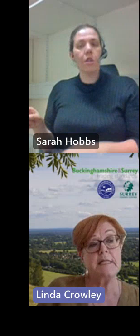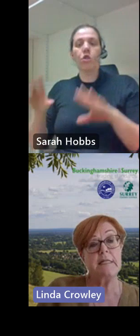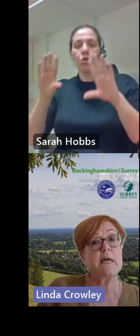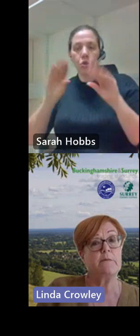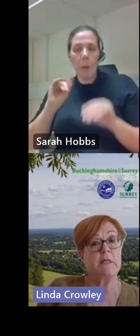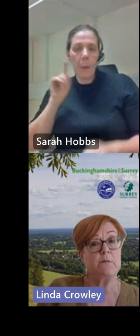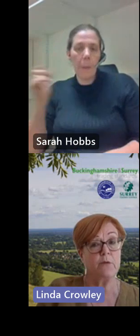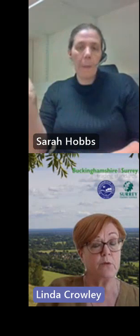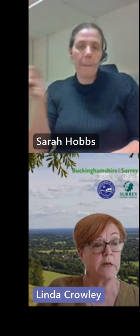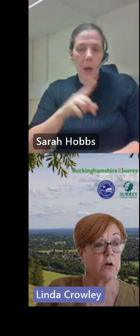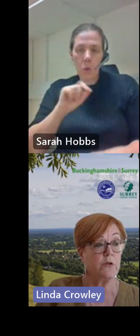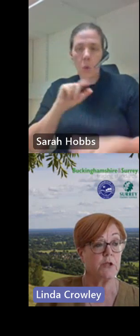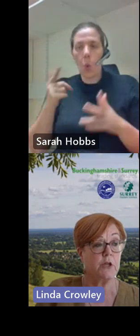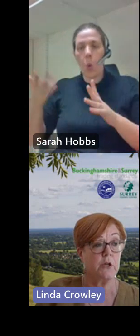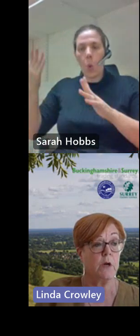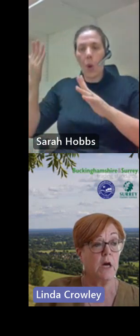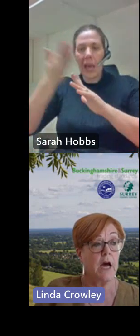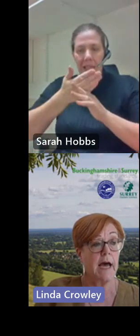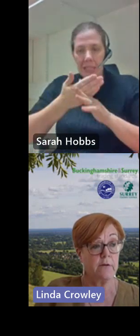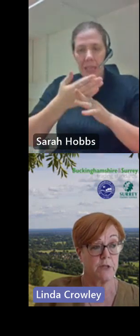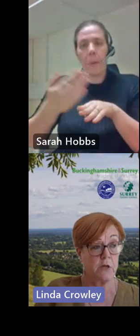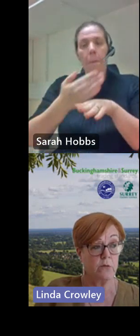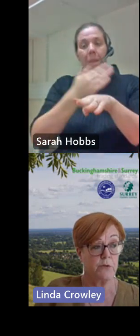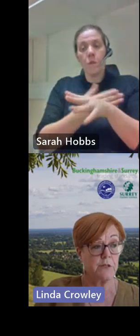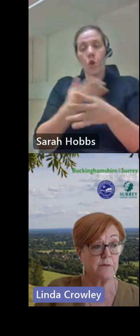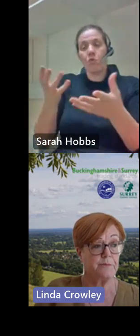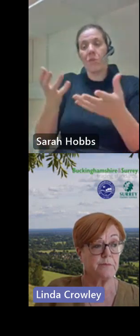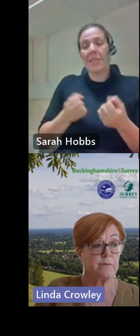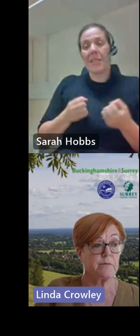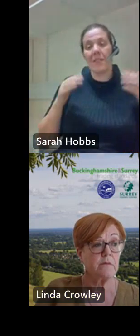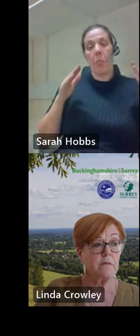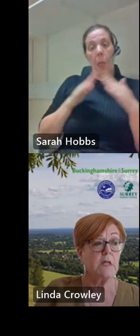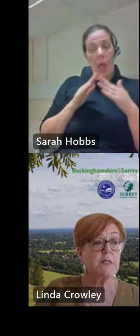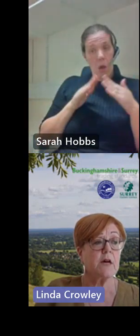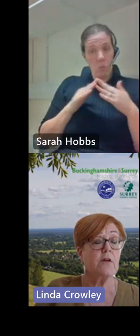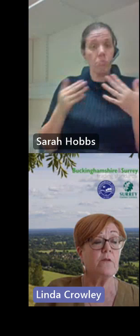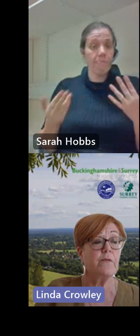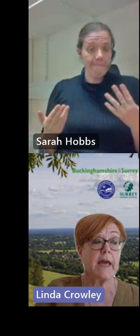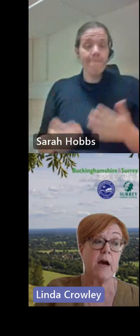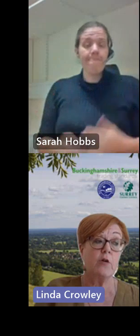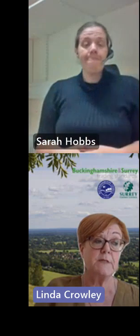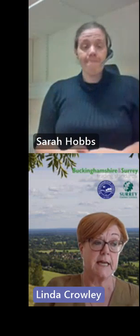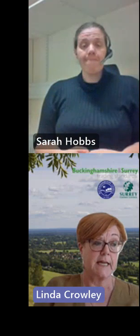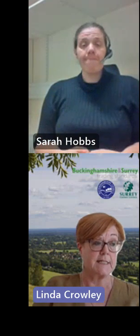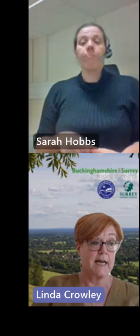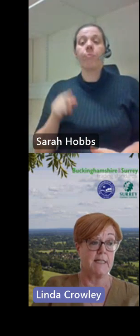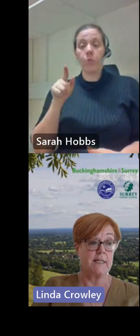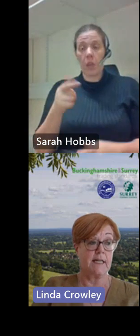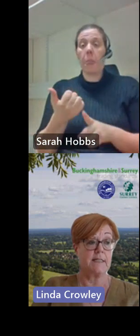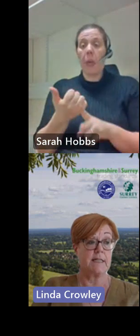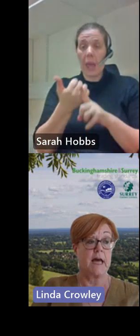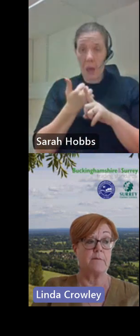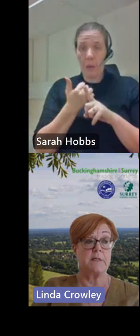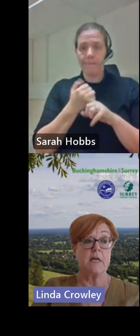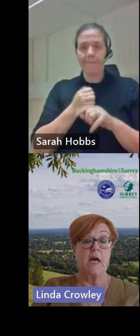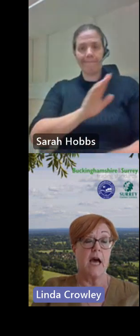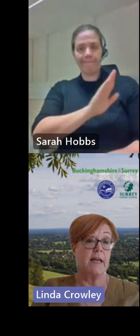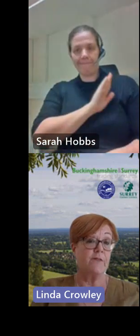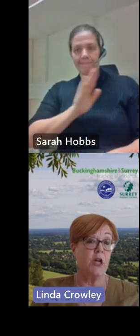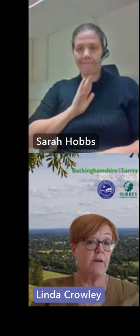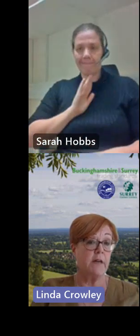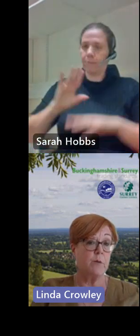or it was intercepted before it got to households. So they helped take a stand against